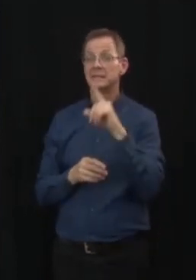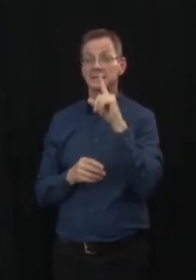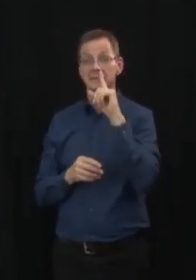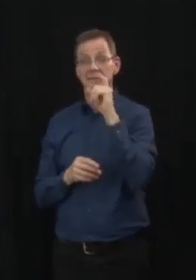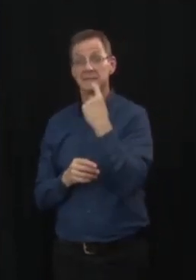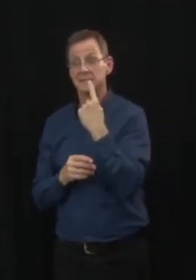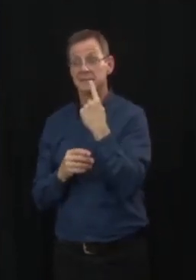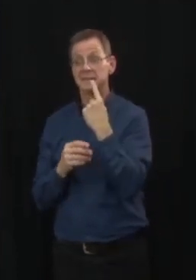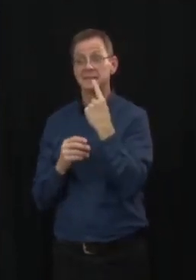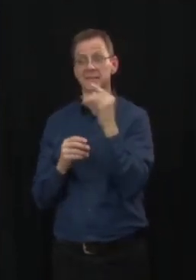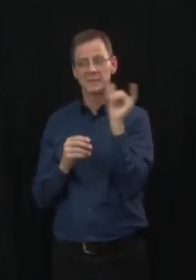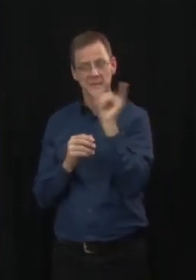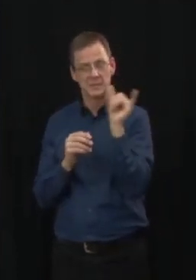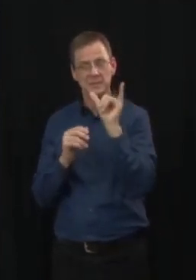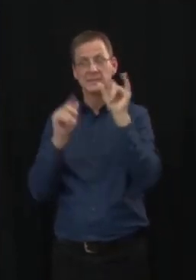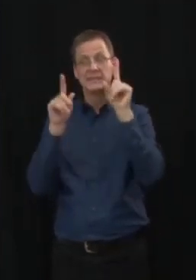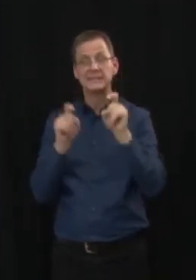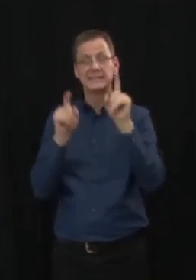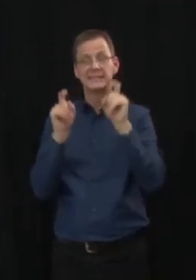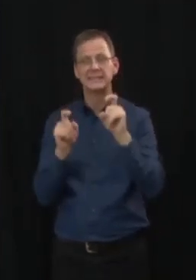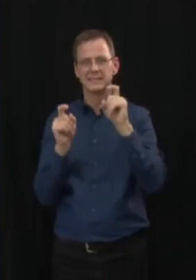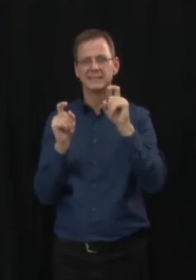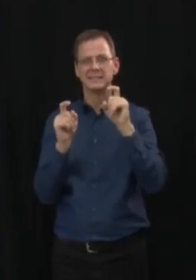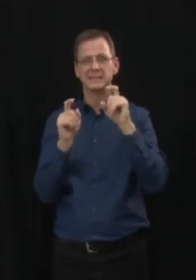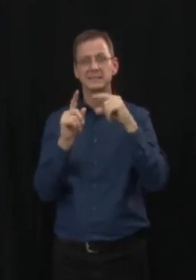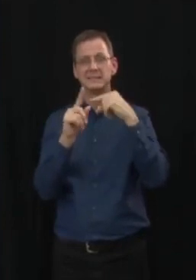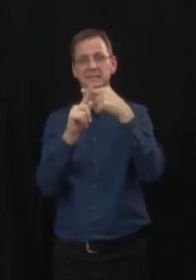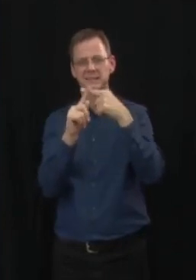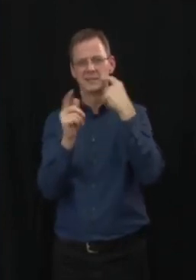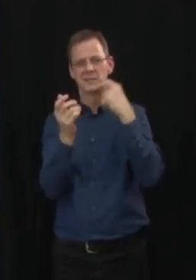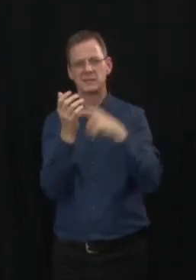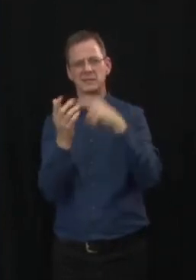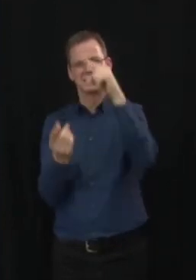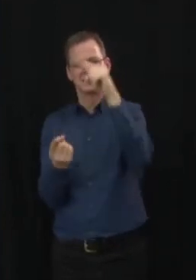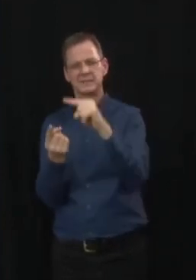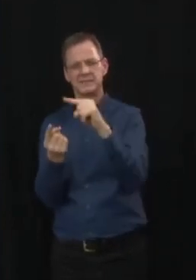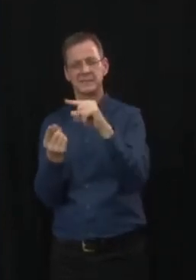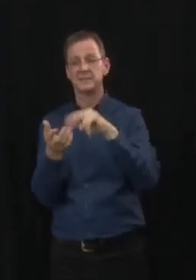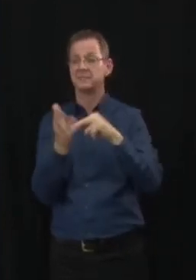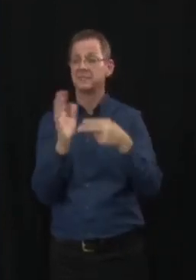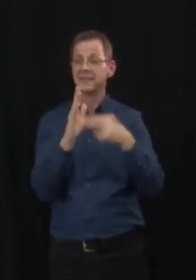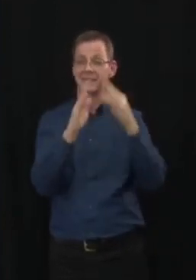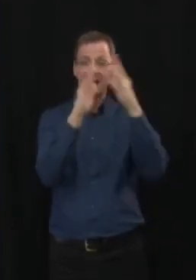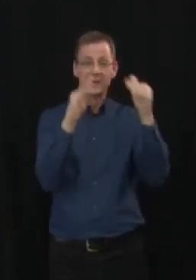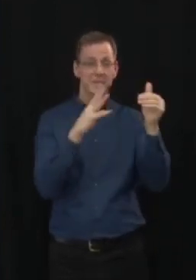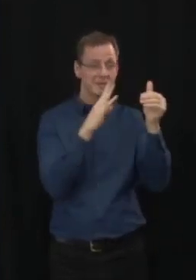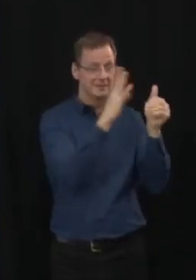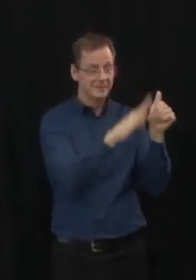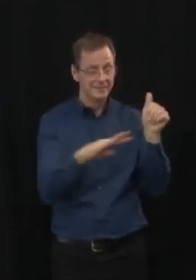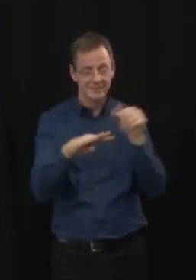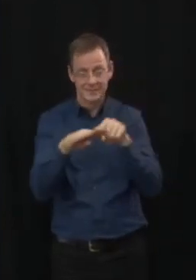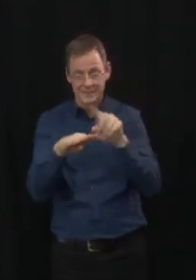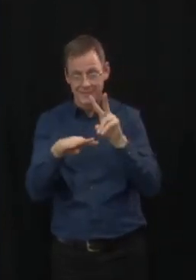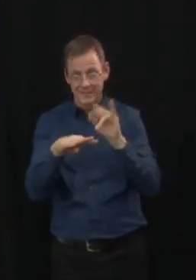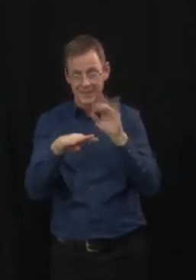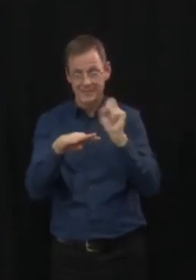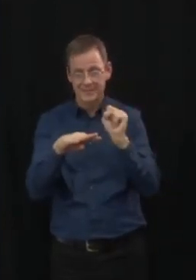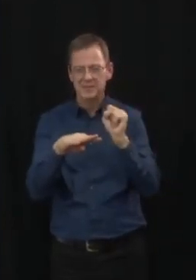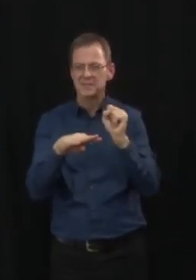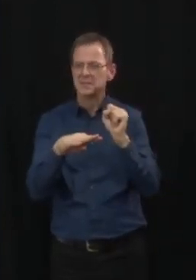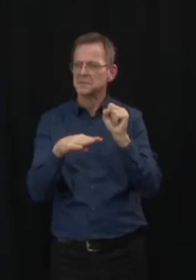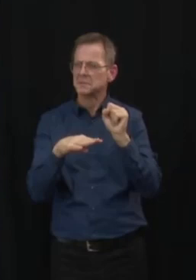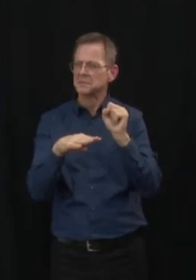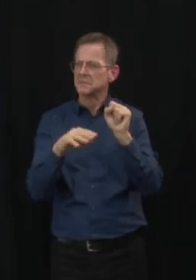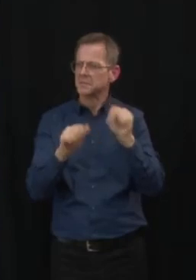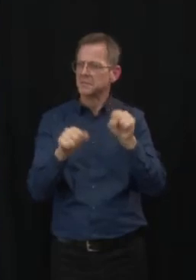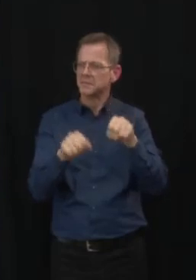the important thing for Albertans to be able to do when they're wondering about risk in their own community is to look at the information that's available on the Alberta